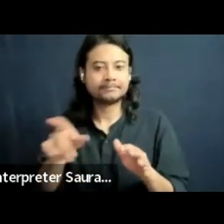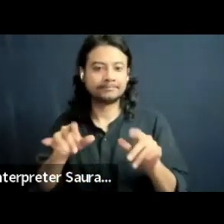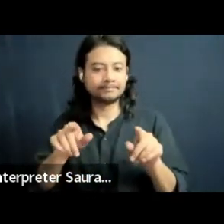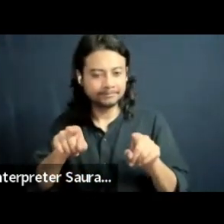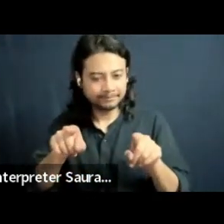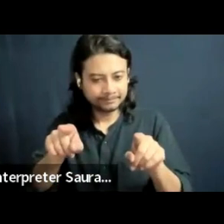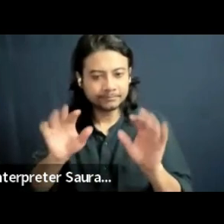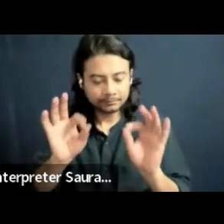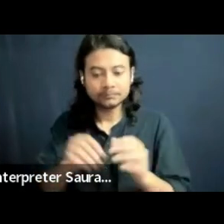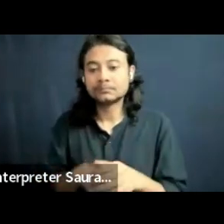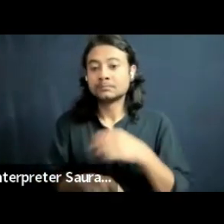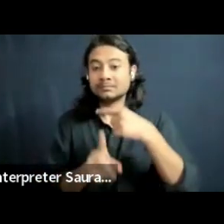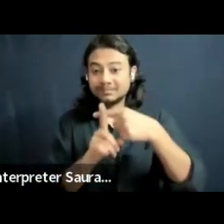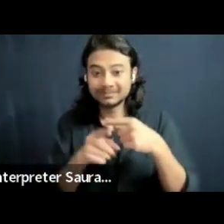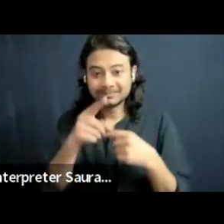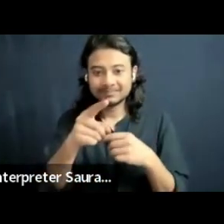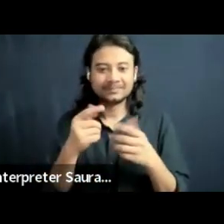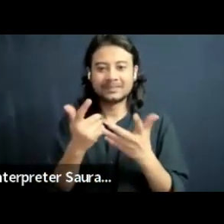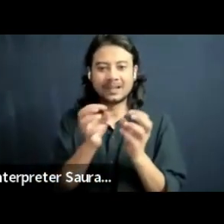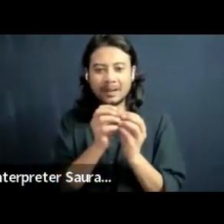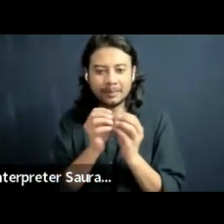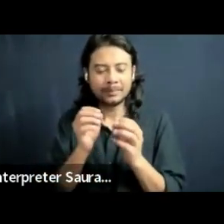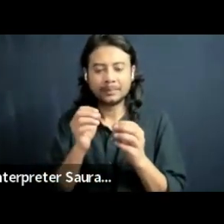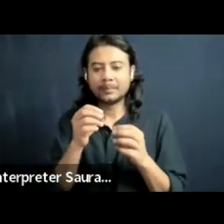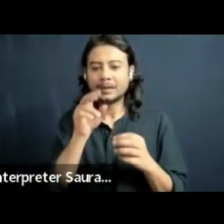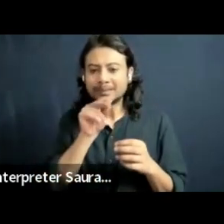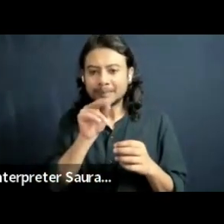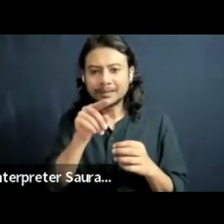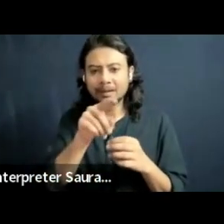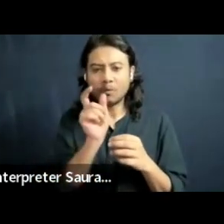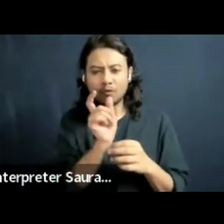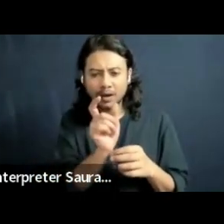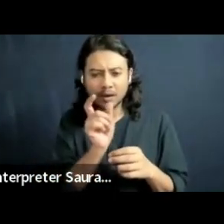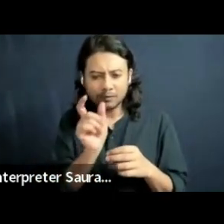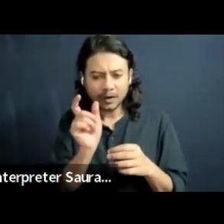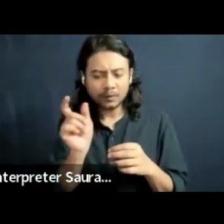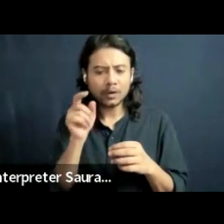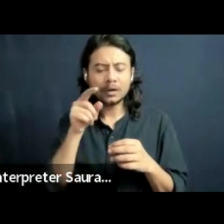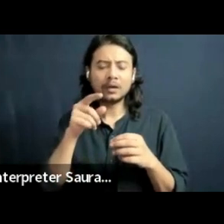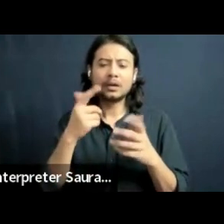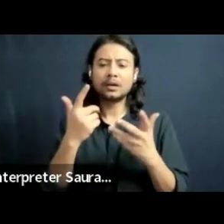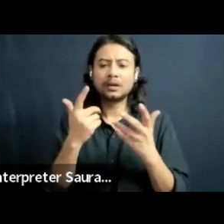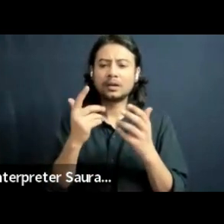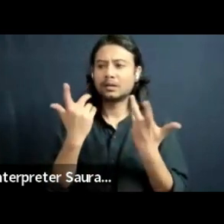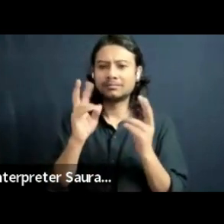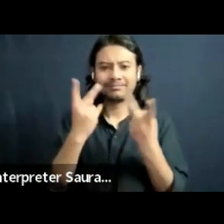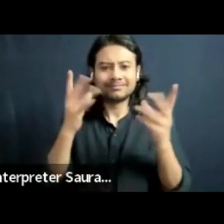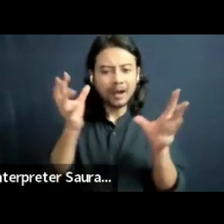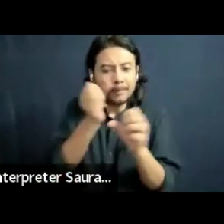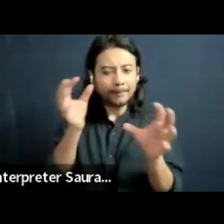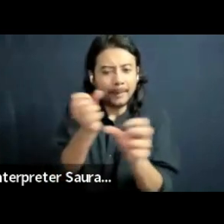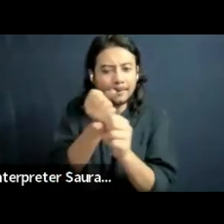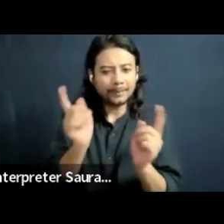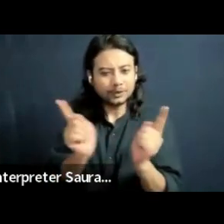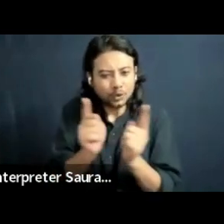or make sure that your words are very clear and it's easy for them to understand and then interpret. So thank you again for joining